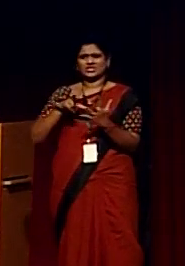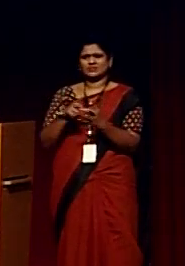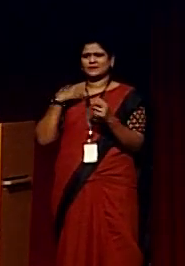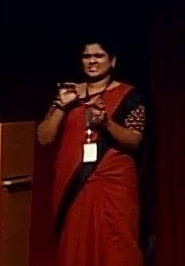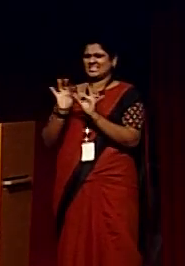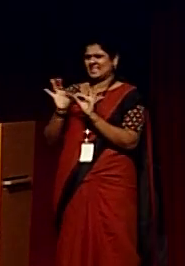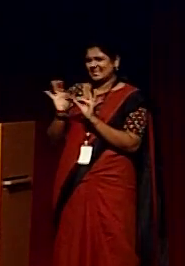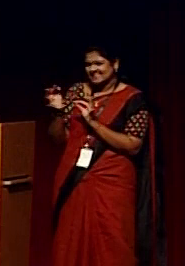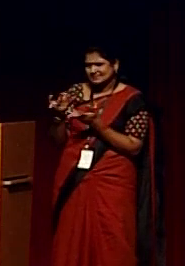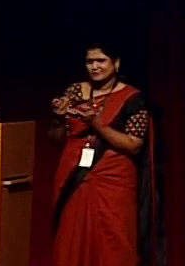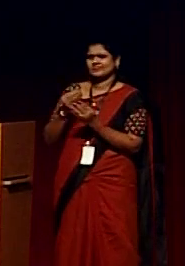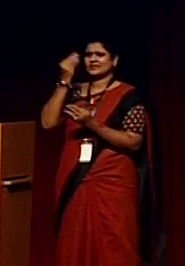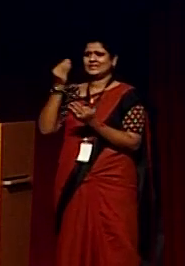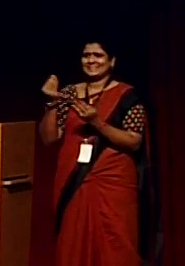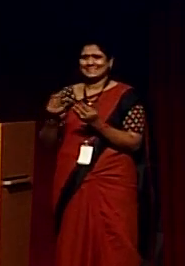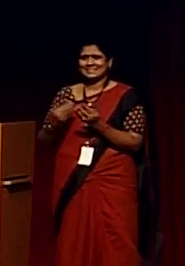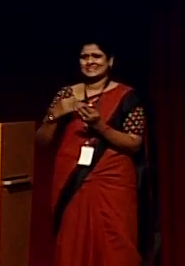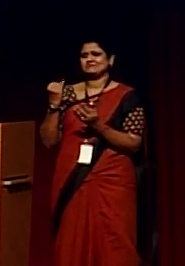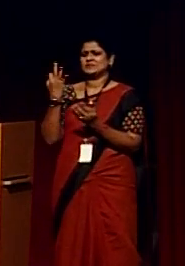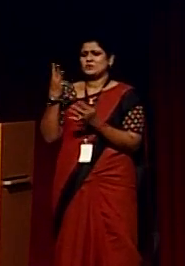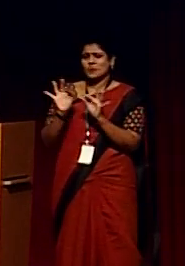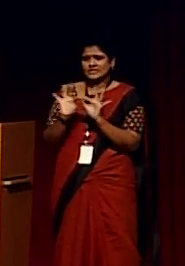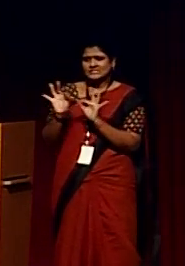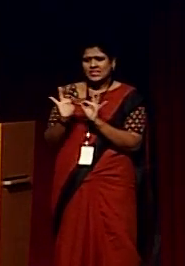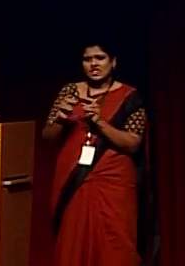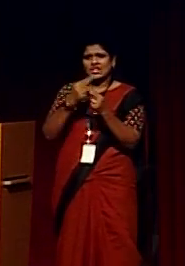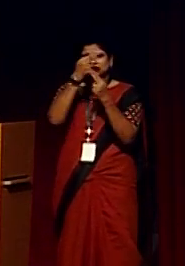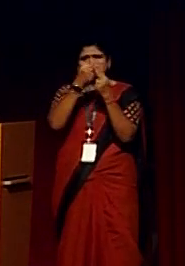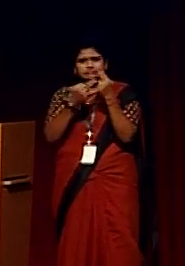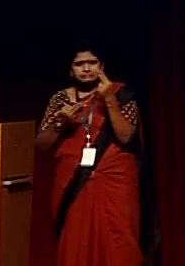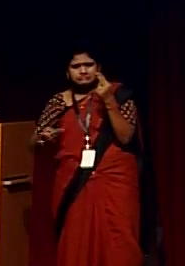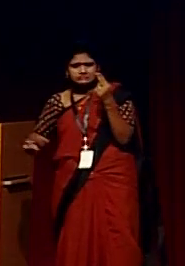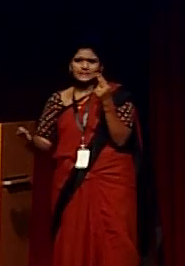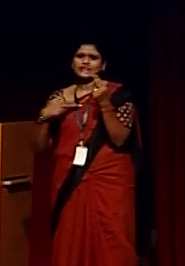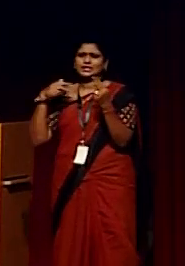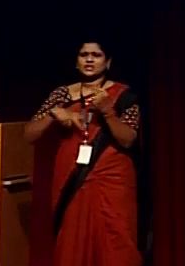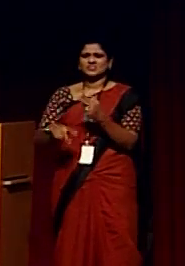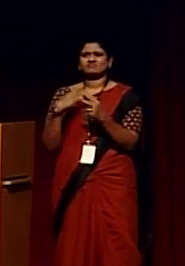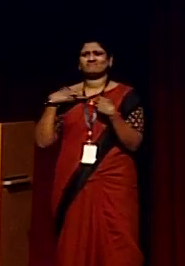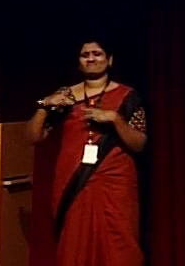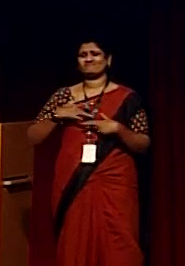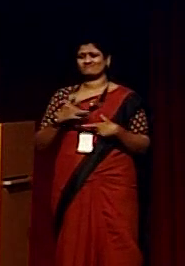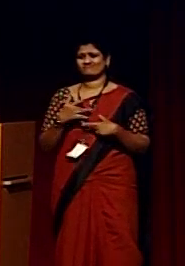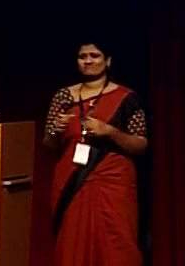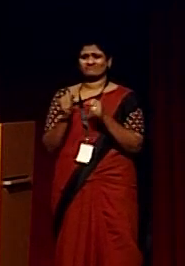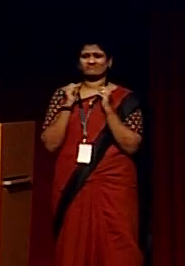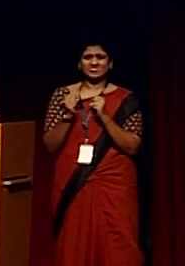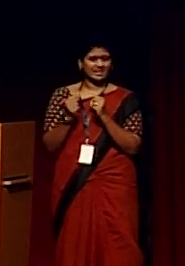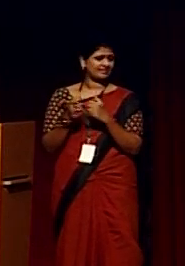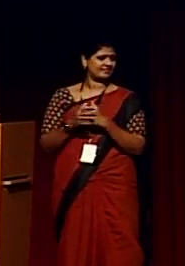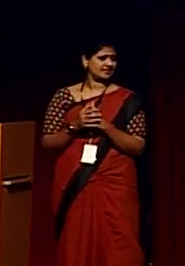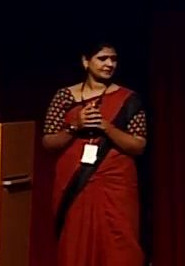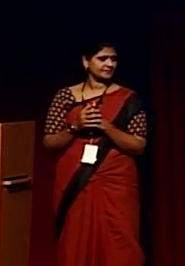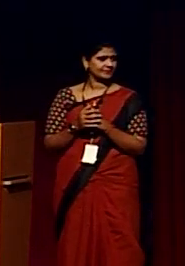explain the diagrams, explain the figures. Have somebody set it into Braille so you can emboss it, you can give it to your student, they can read it.